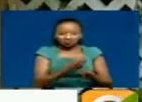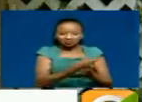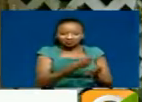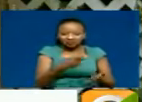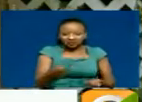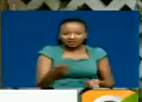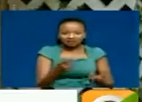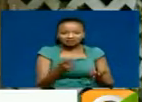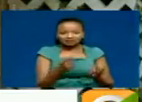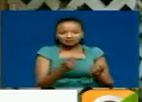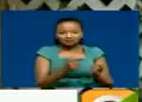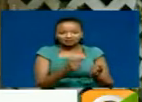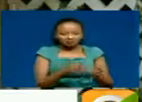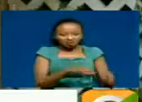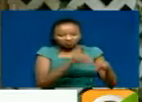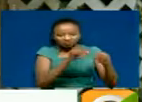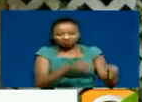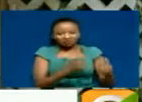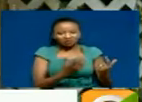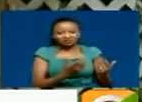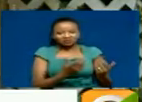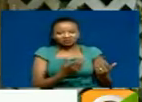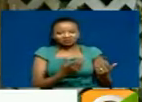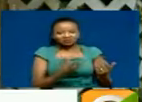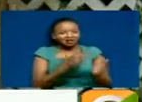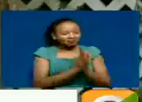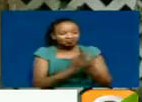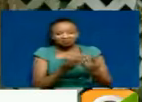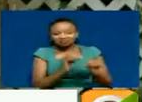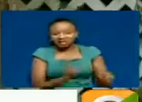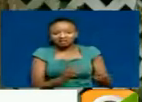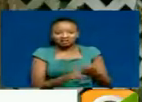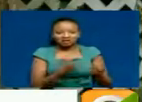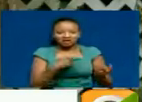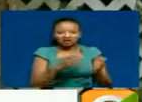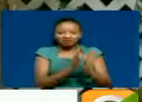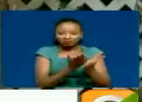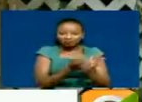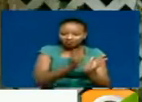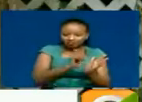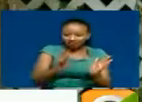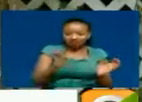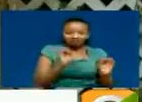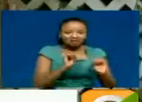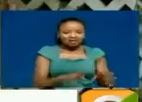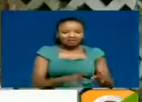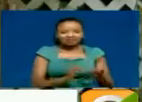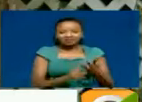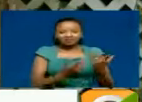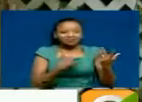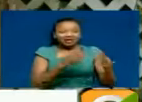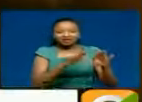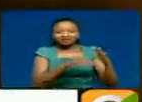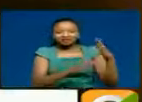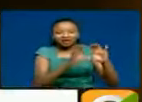floor, on the sand and so on. So there was no books, there was no pens and pencils, you know, there was not even structures